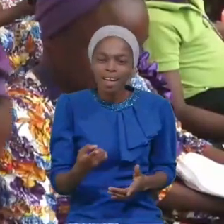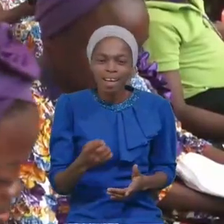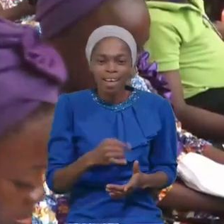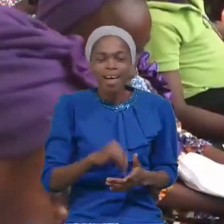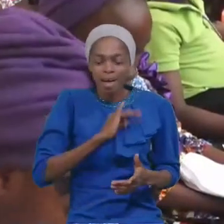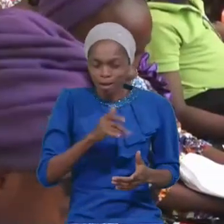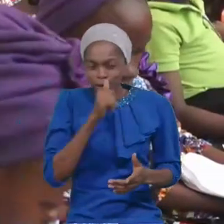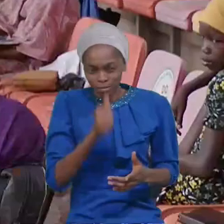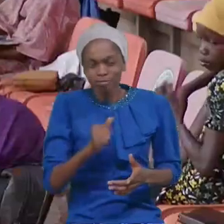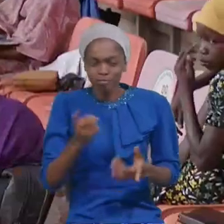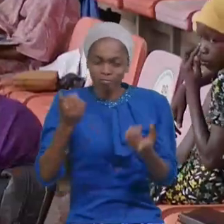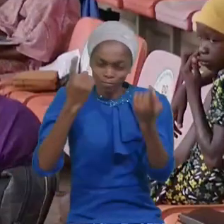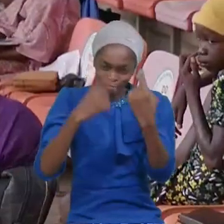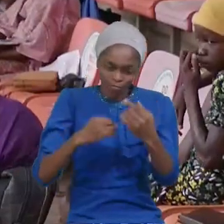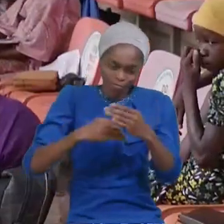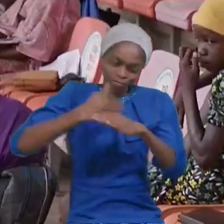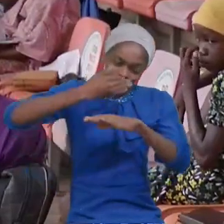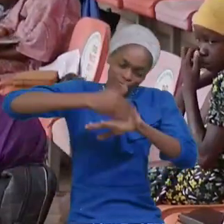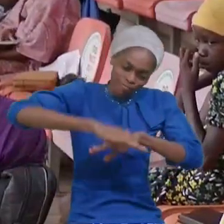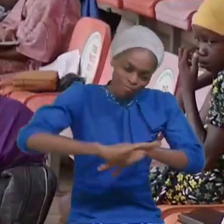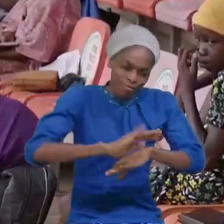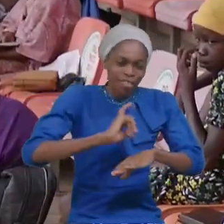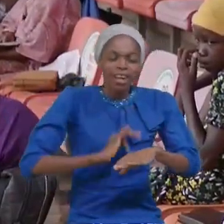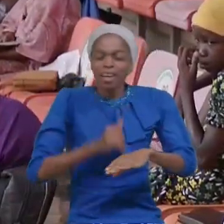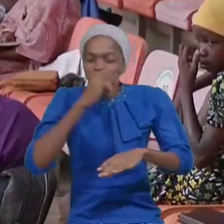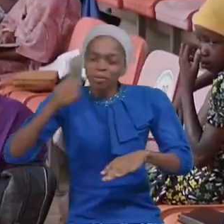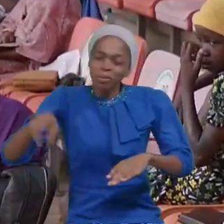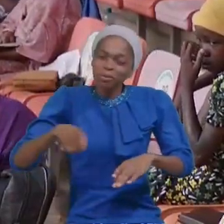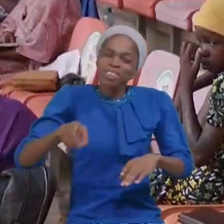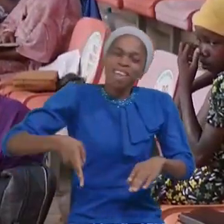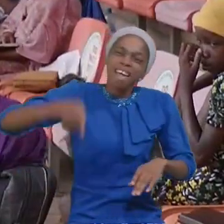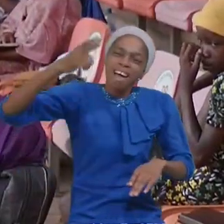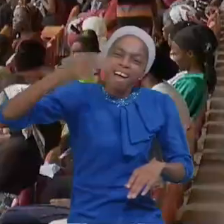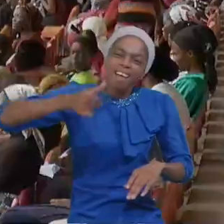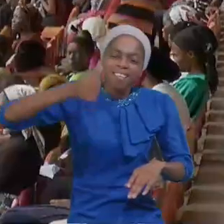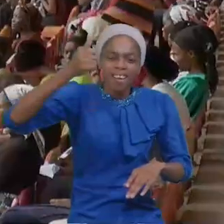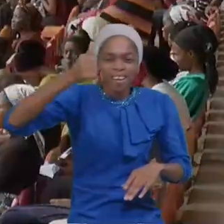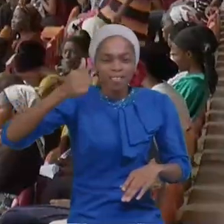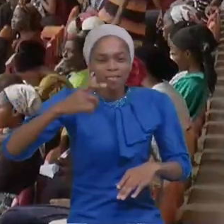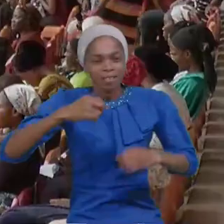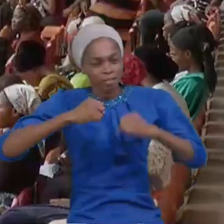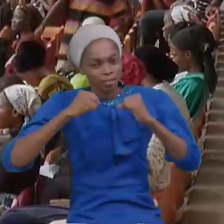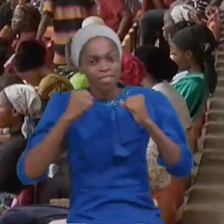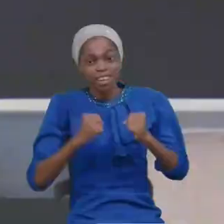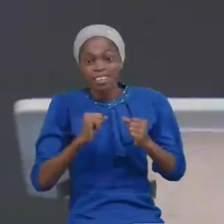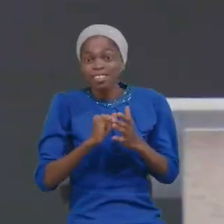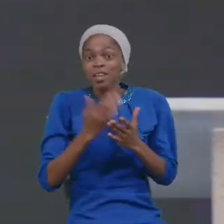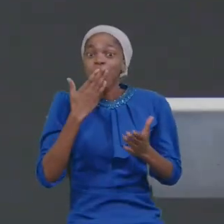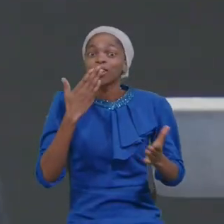Healthy competition in Jesus' name. I see the